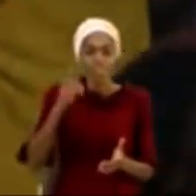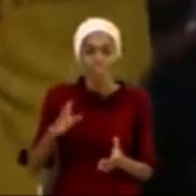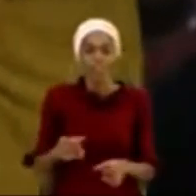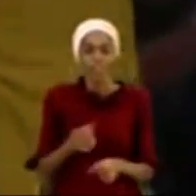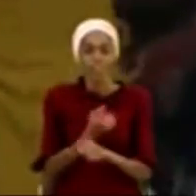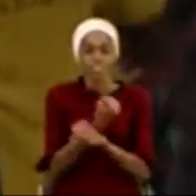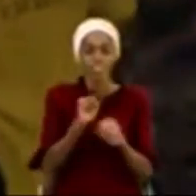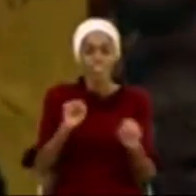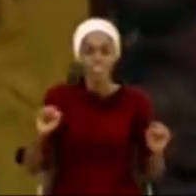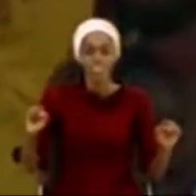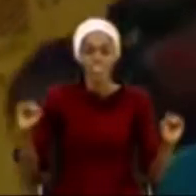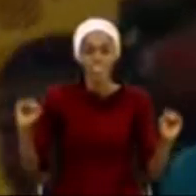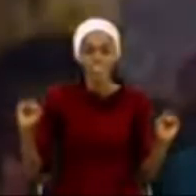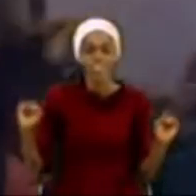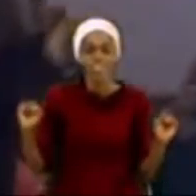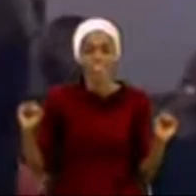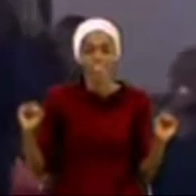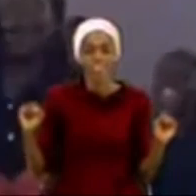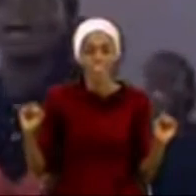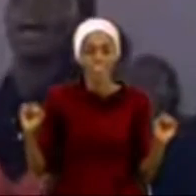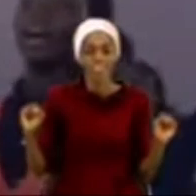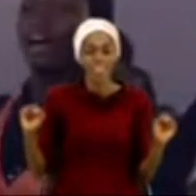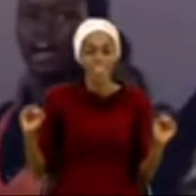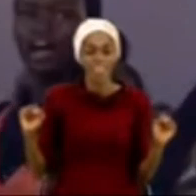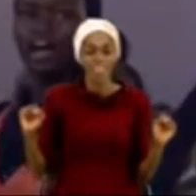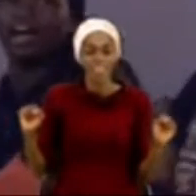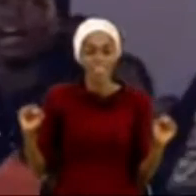saves. Our God